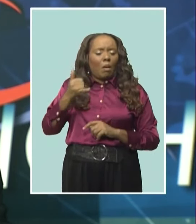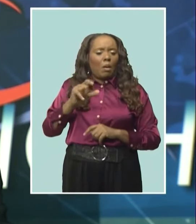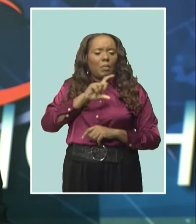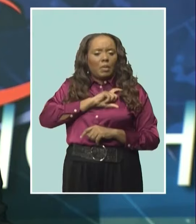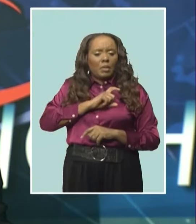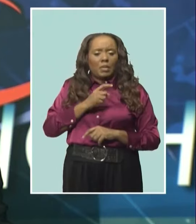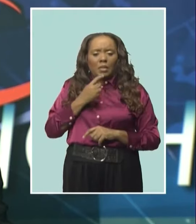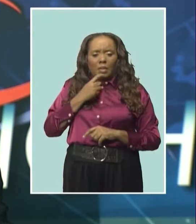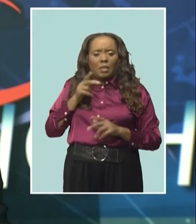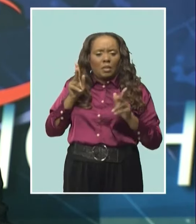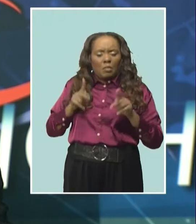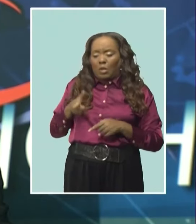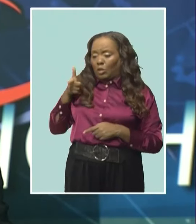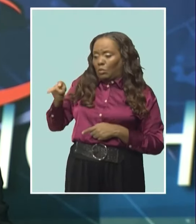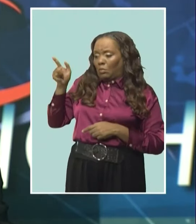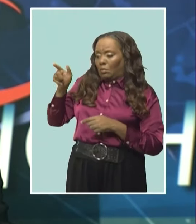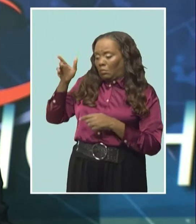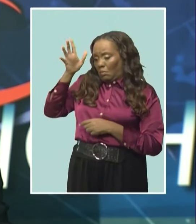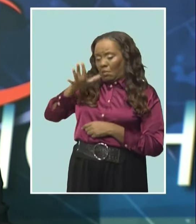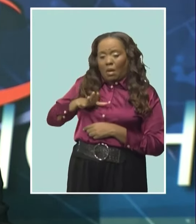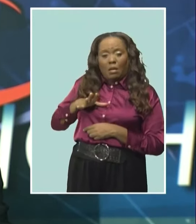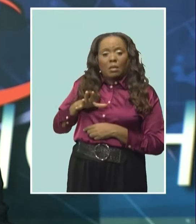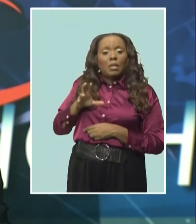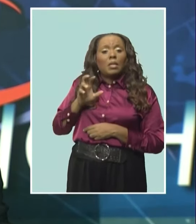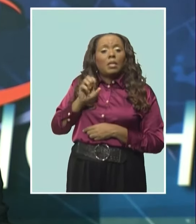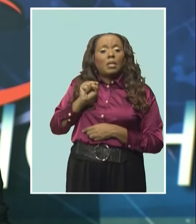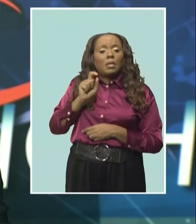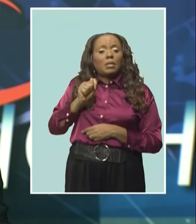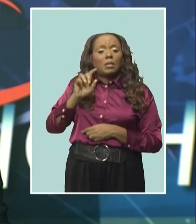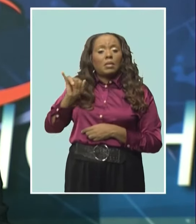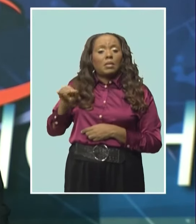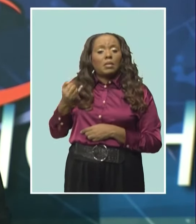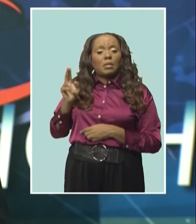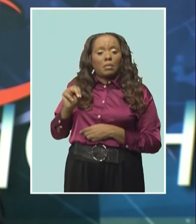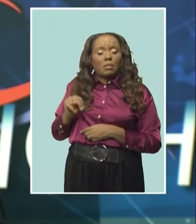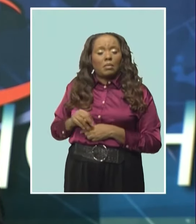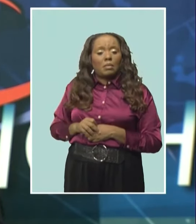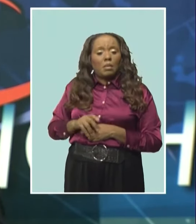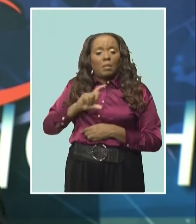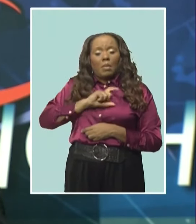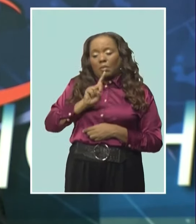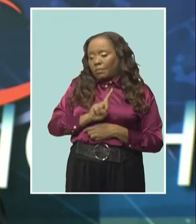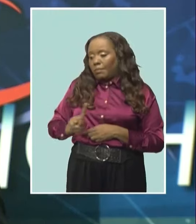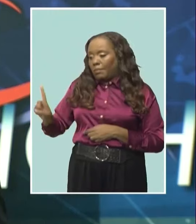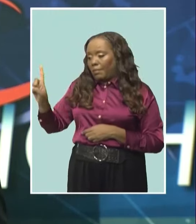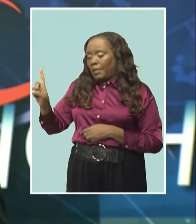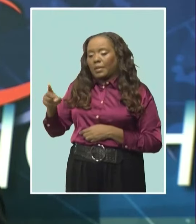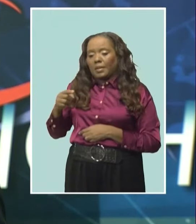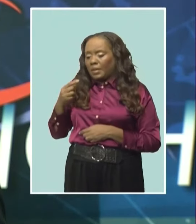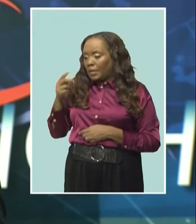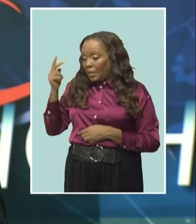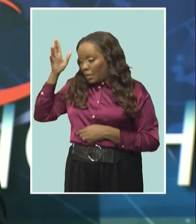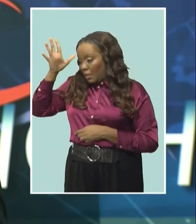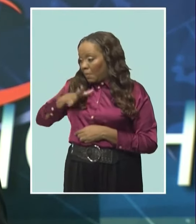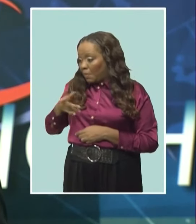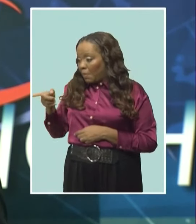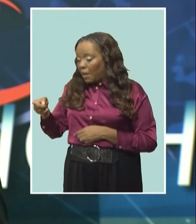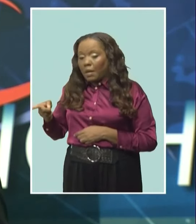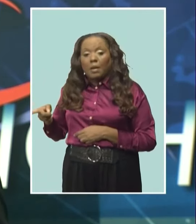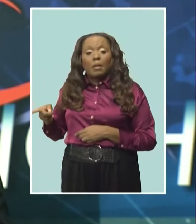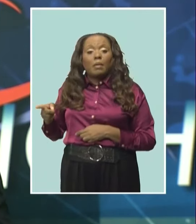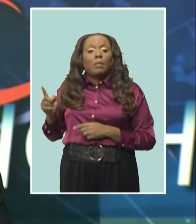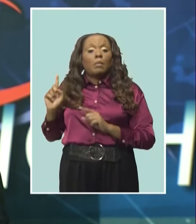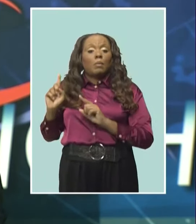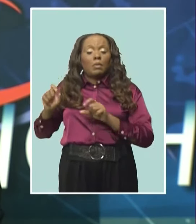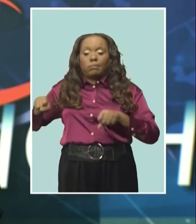at Sergeant Street, St. John. Officers responded and confirmed the man, who was on his way home, was attacked by two armed men